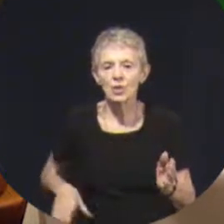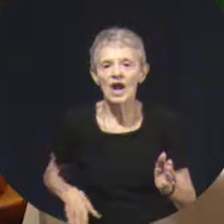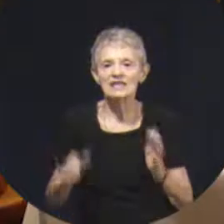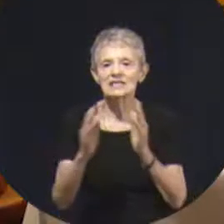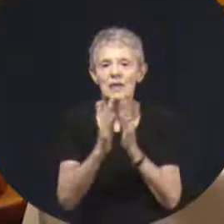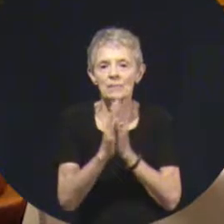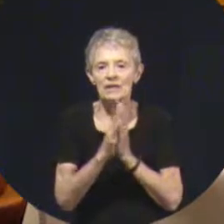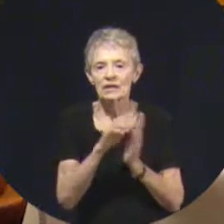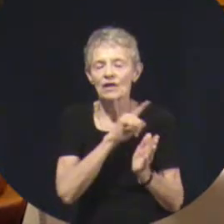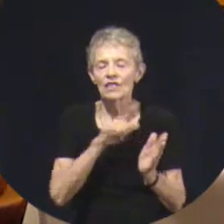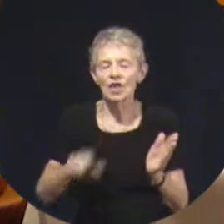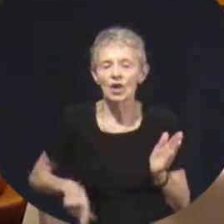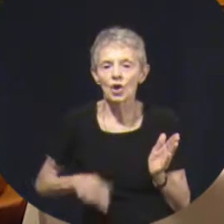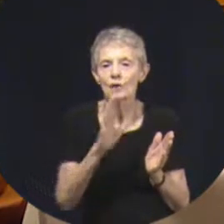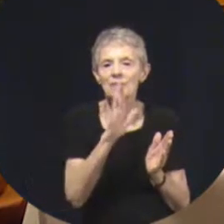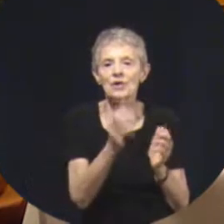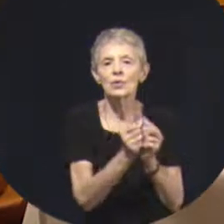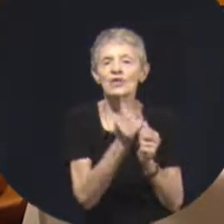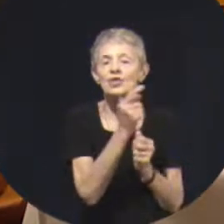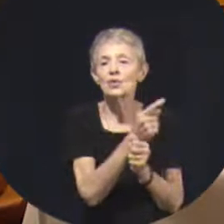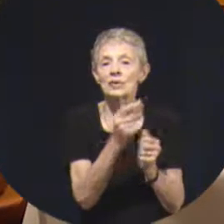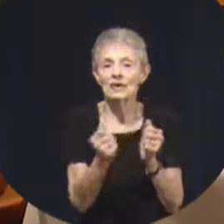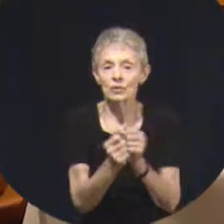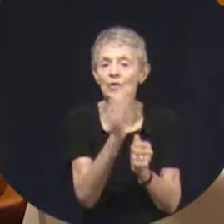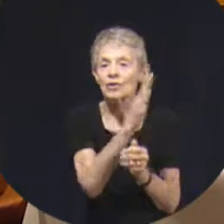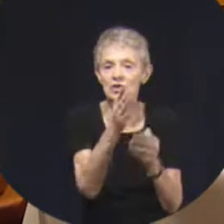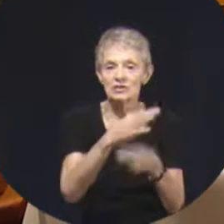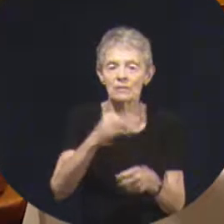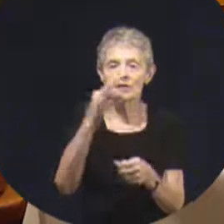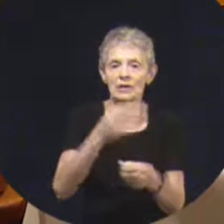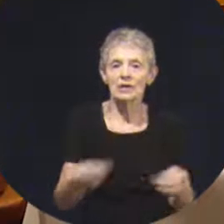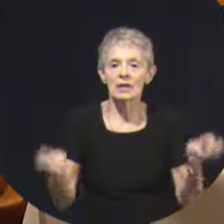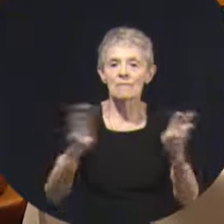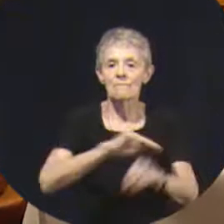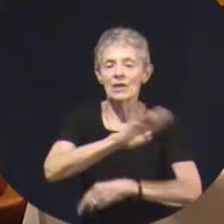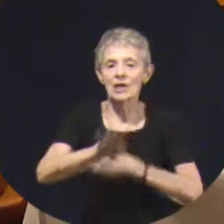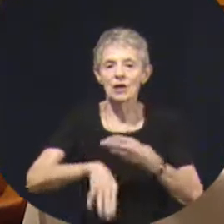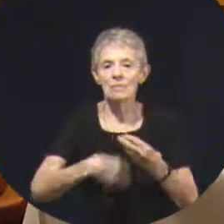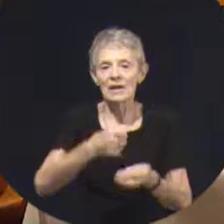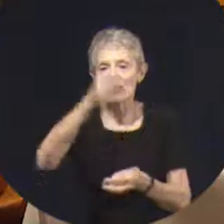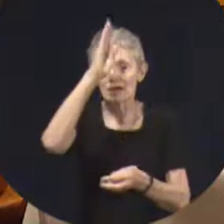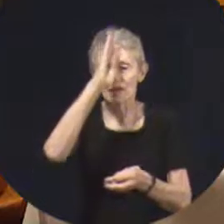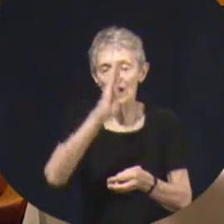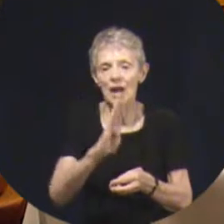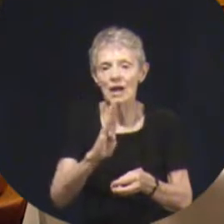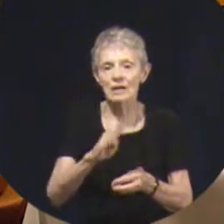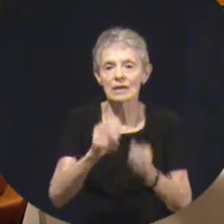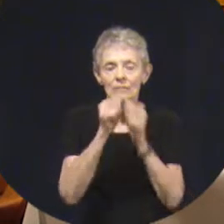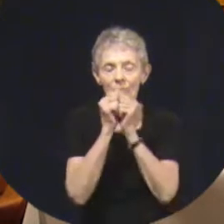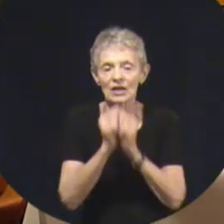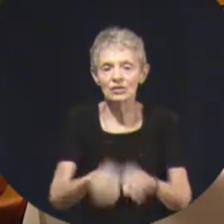world, have mercy on us. Lamb of God, you take away the sins of the world, grant us